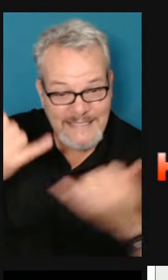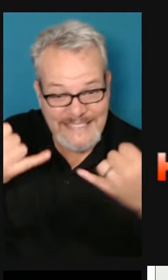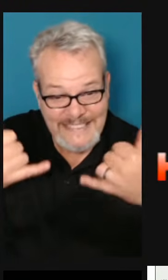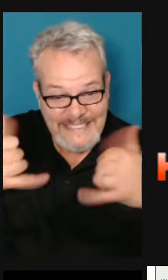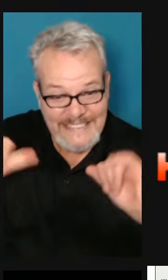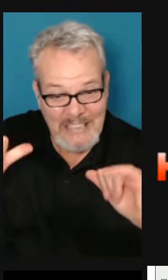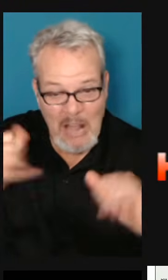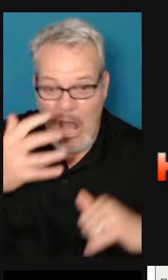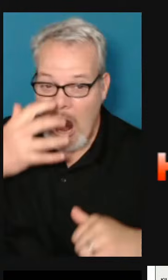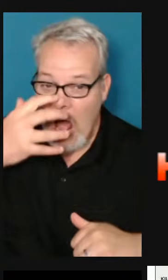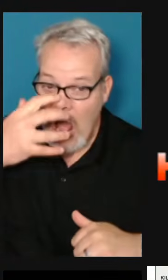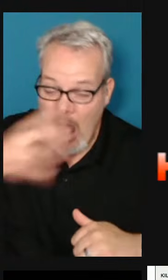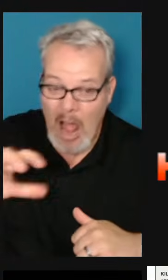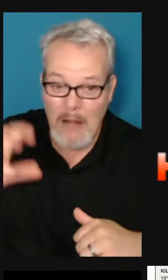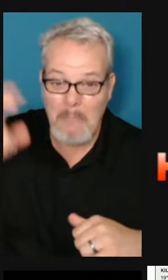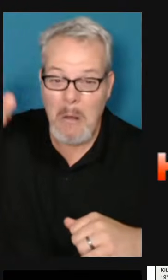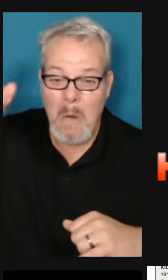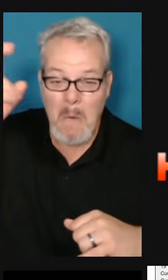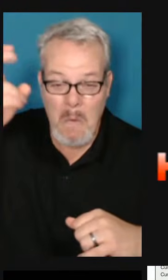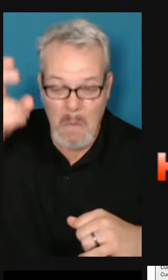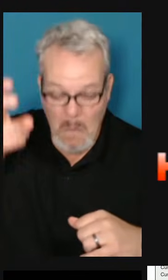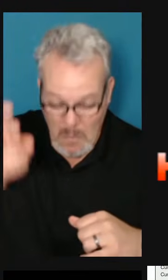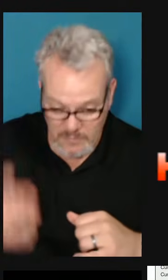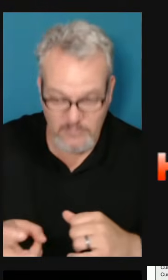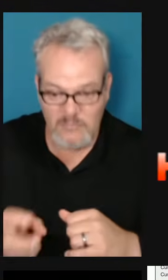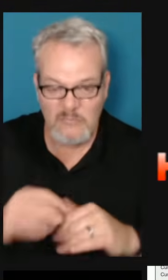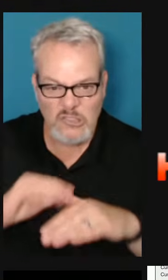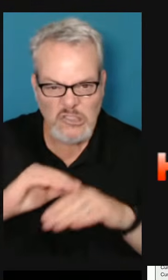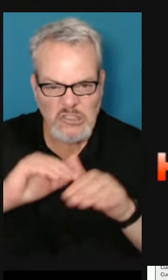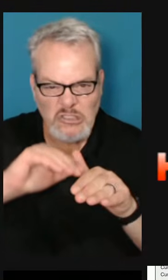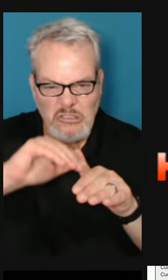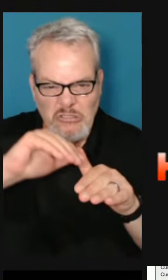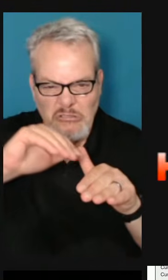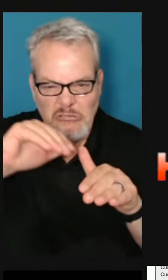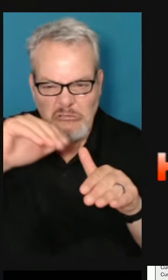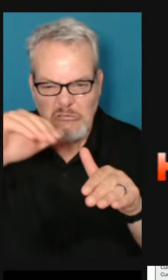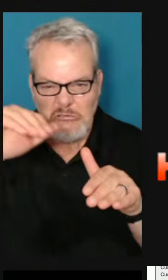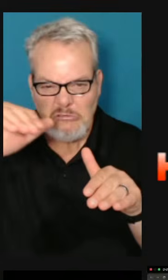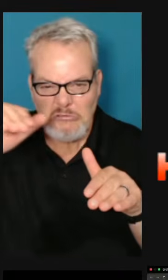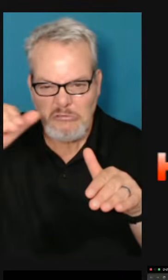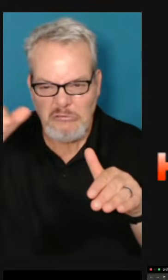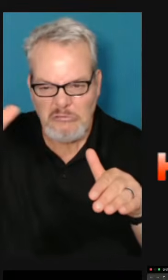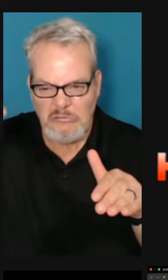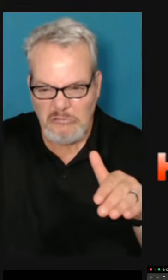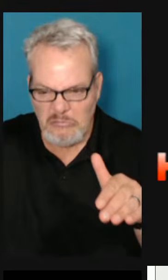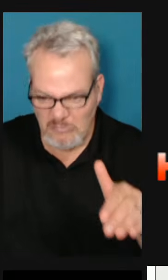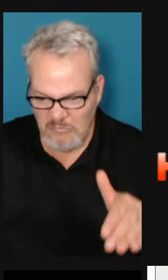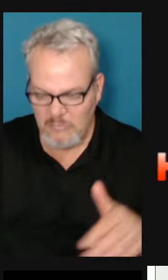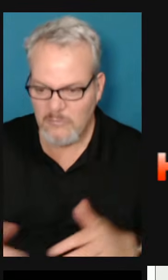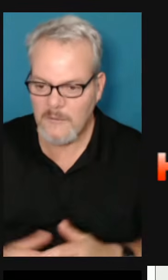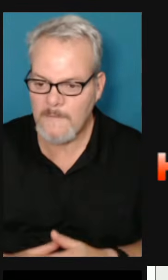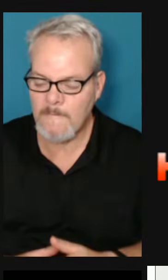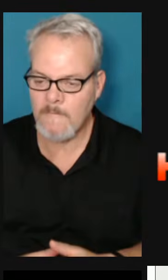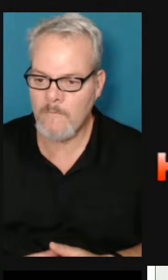there. Otherwise, tephra is accumulating all over the place. We'll come to that here as well.